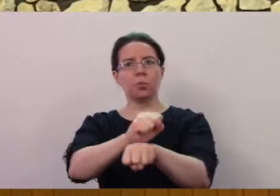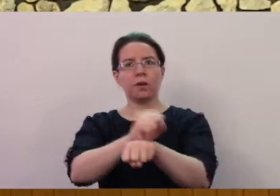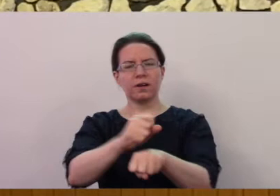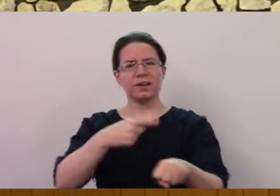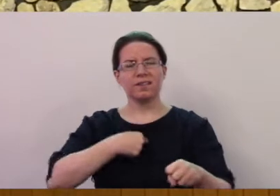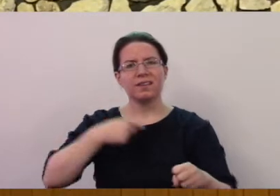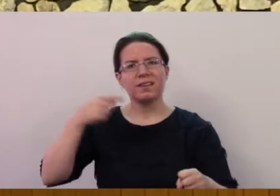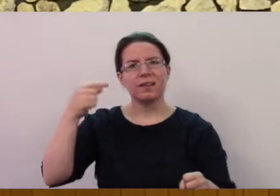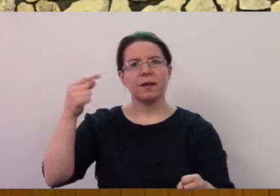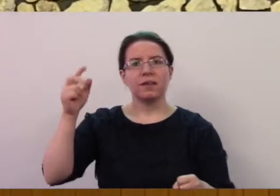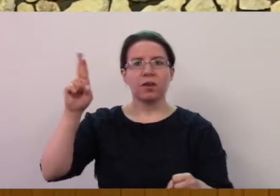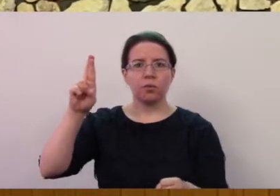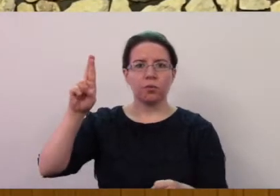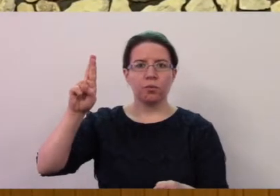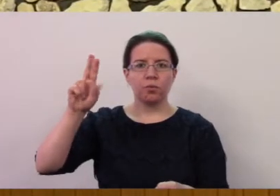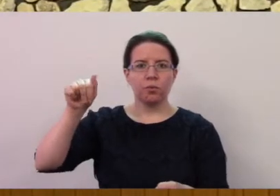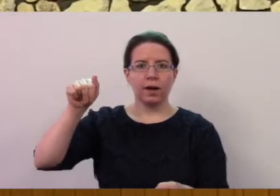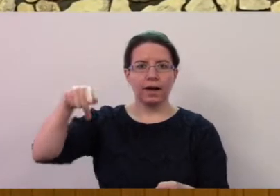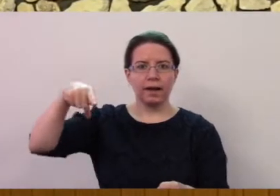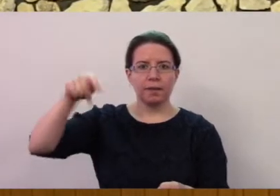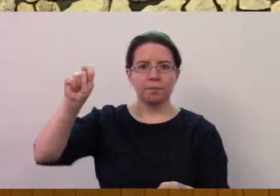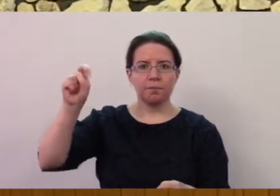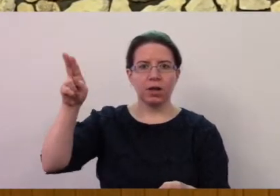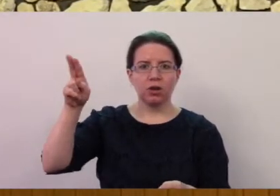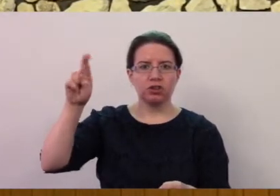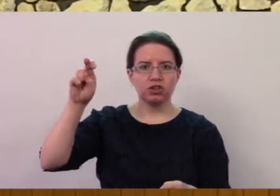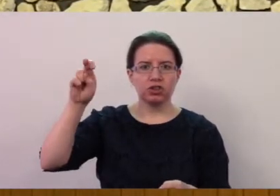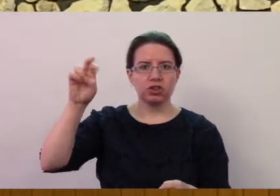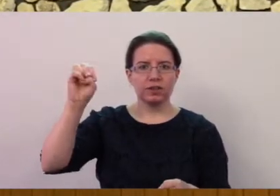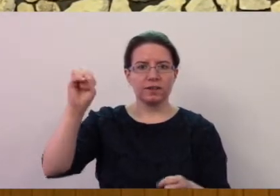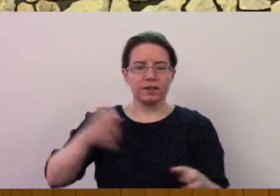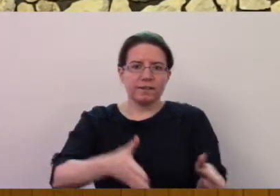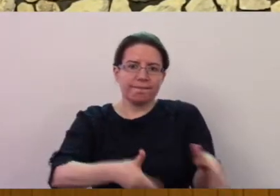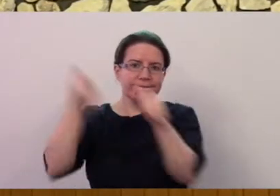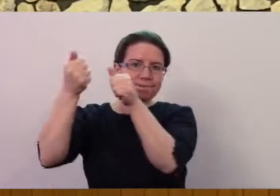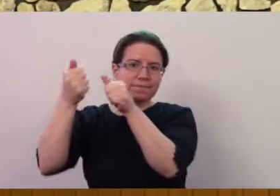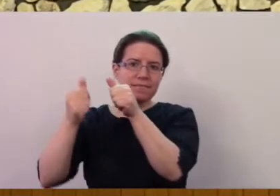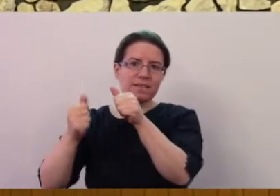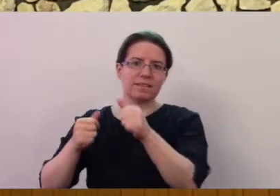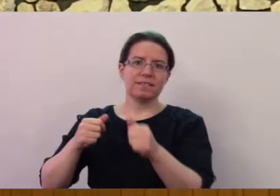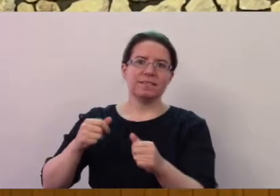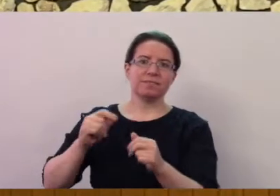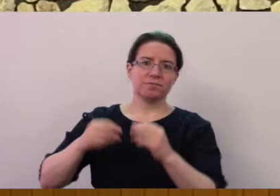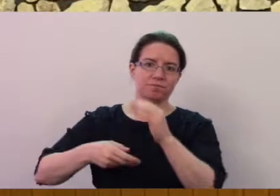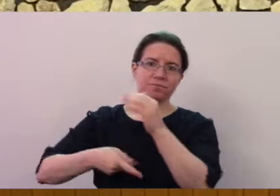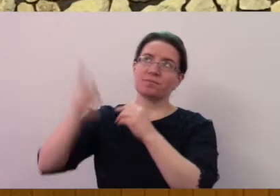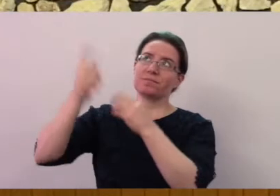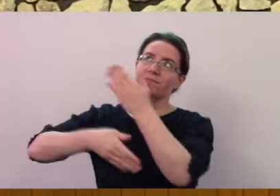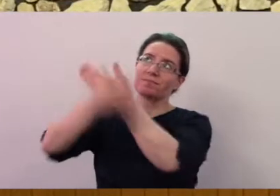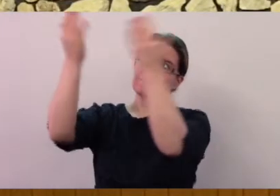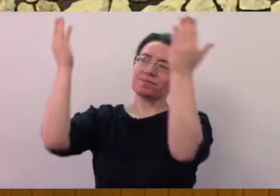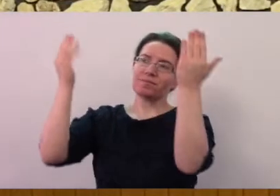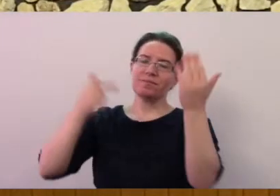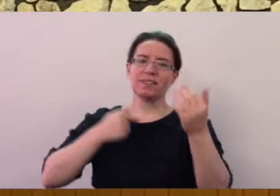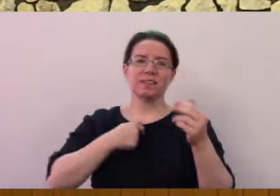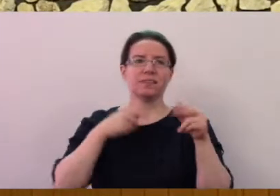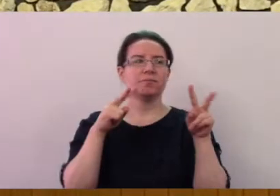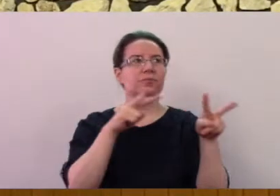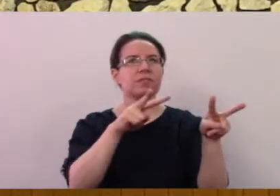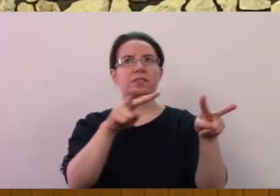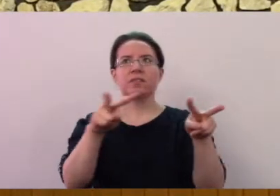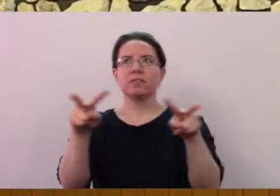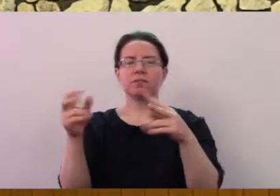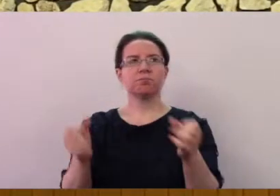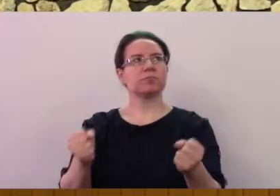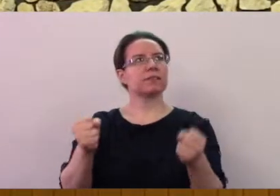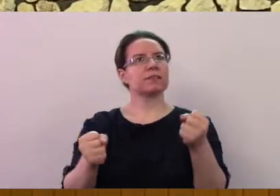God. And as I was driving to work, the sun was beaming down from heaven through the trees. And it was like a heavenly moment. You